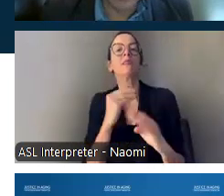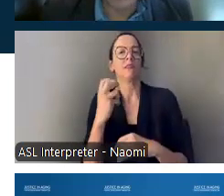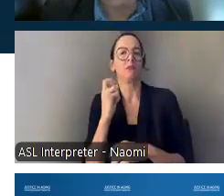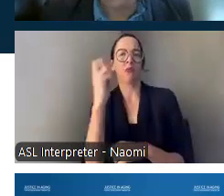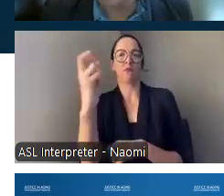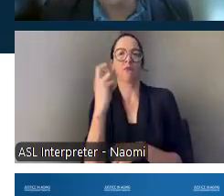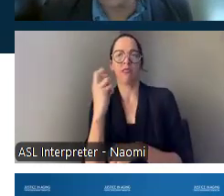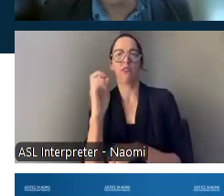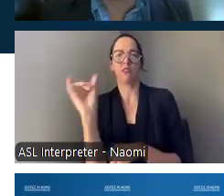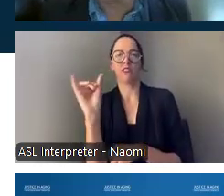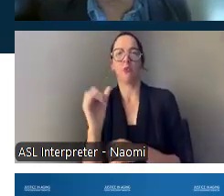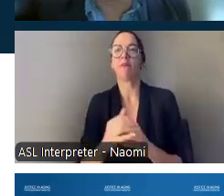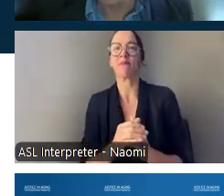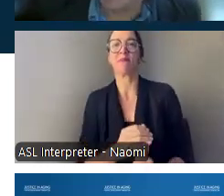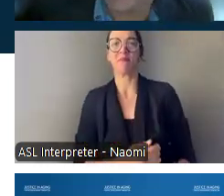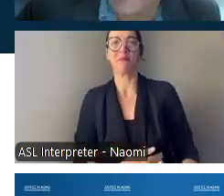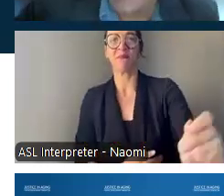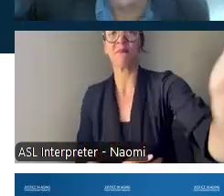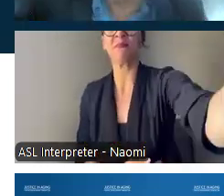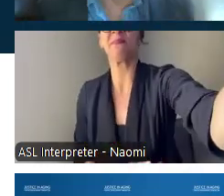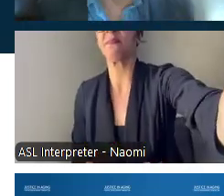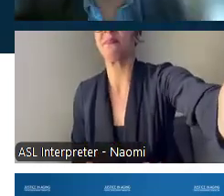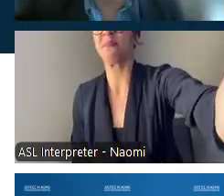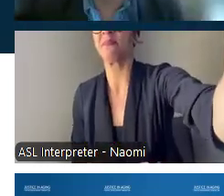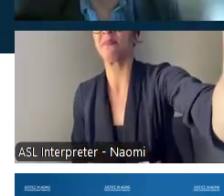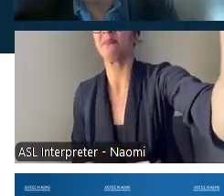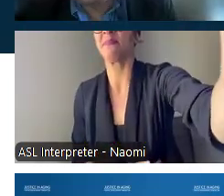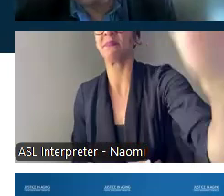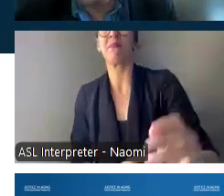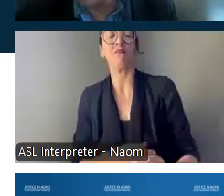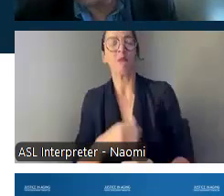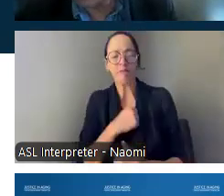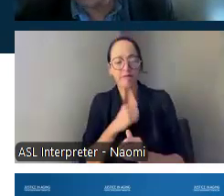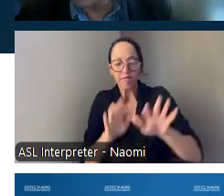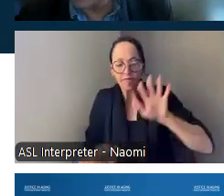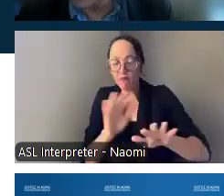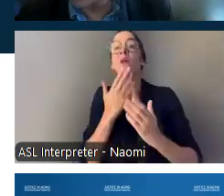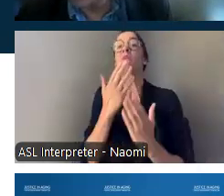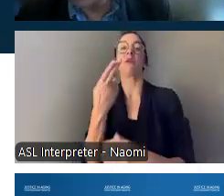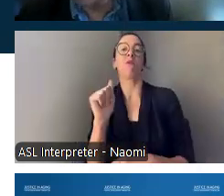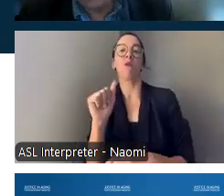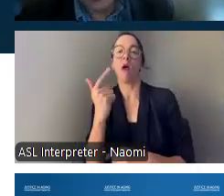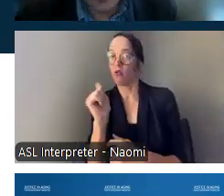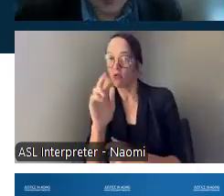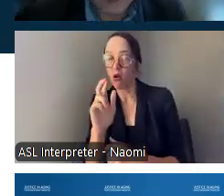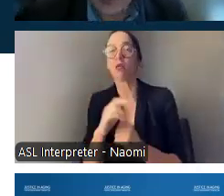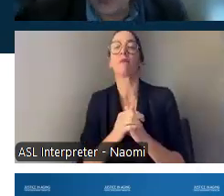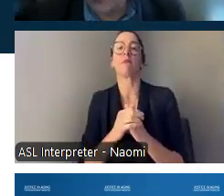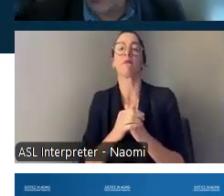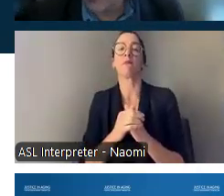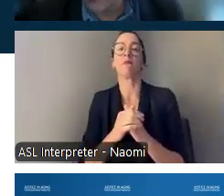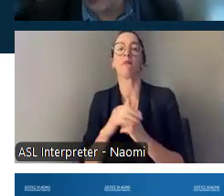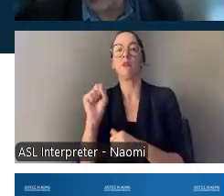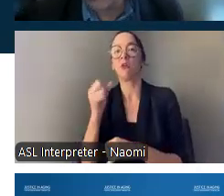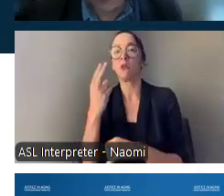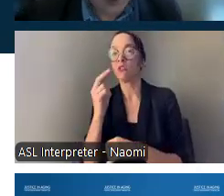Oh, I guess I'm on. So, thank you, Hagar and Sherry and